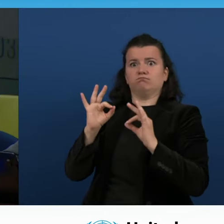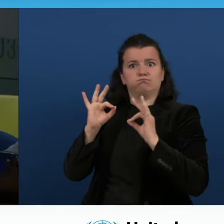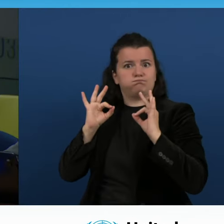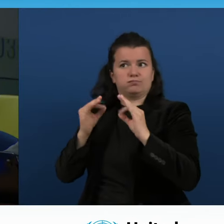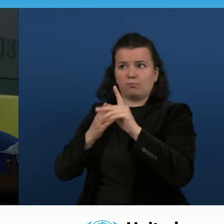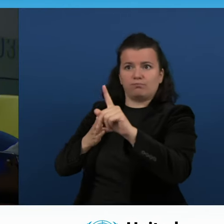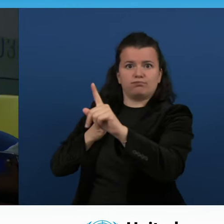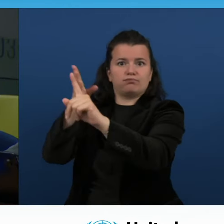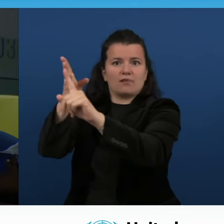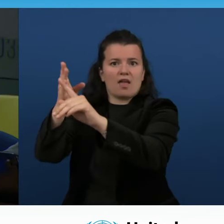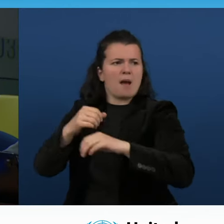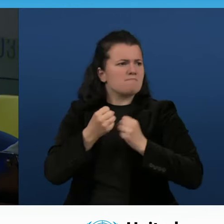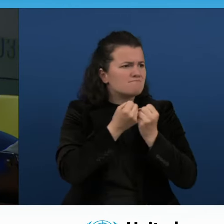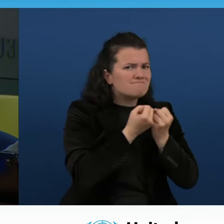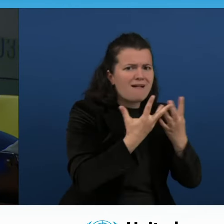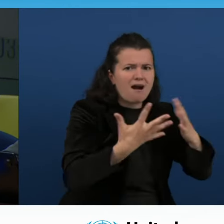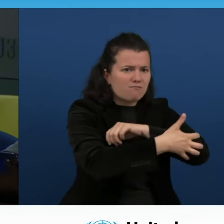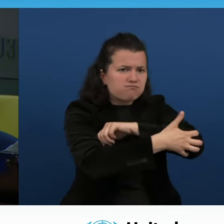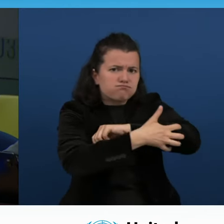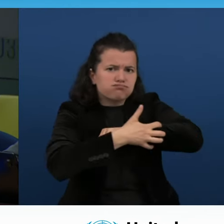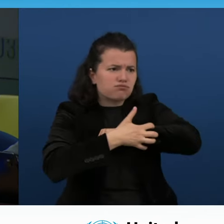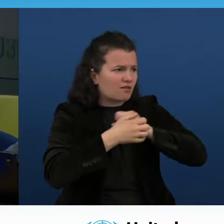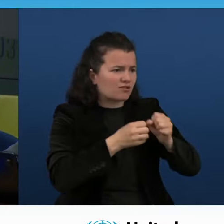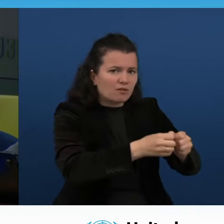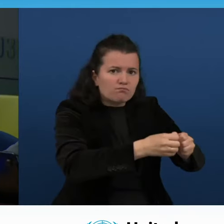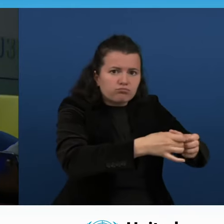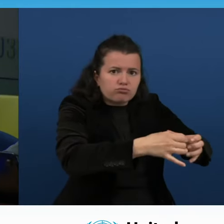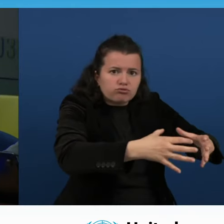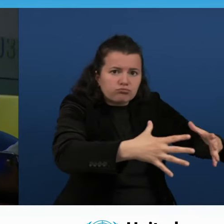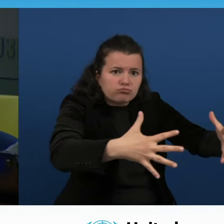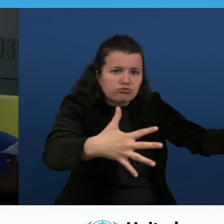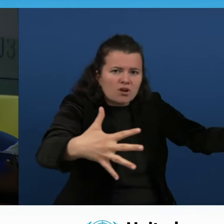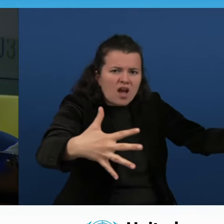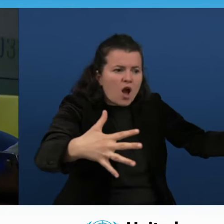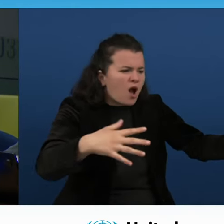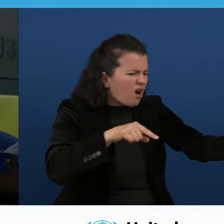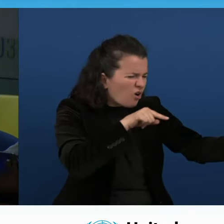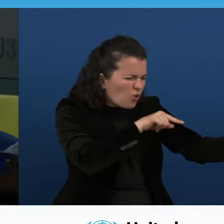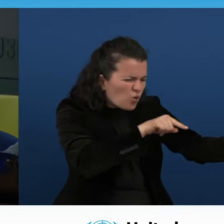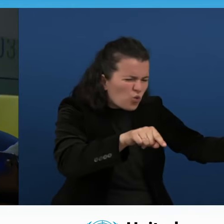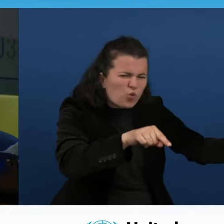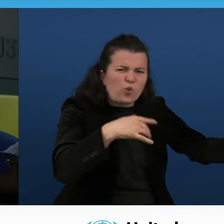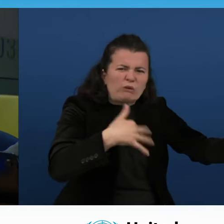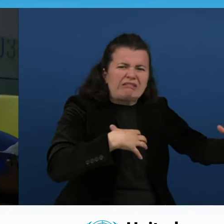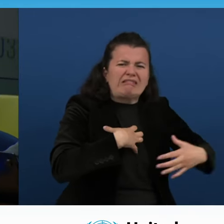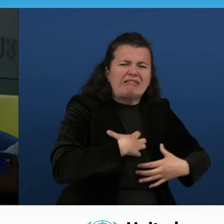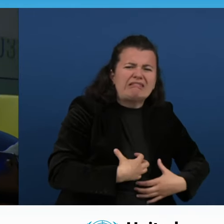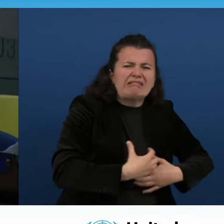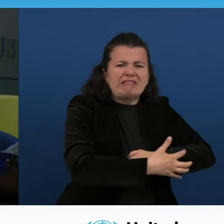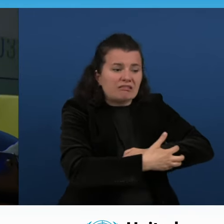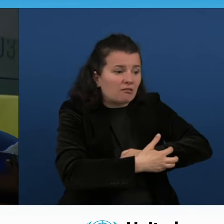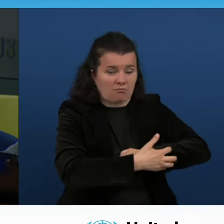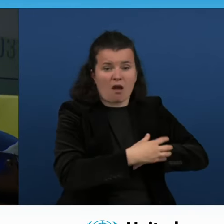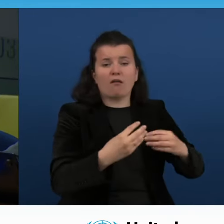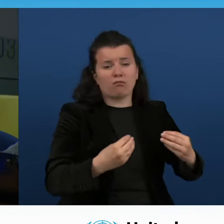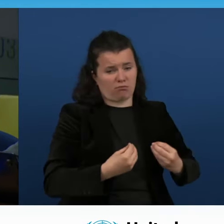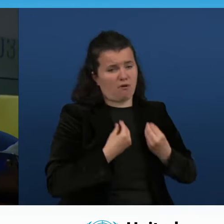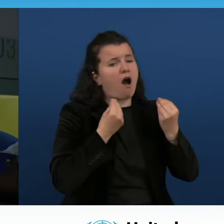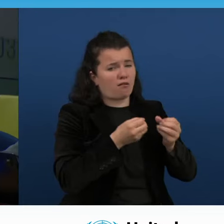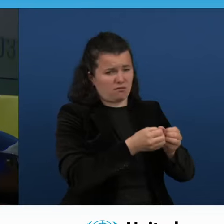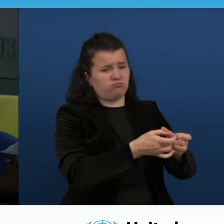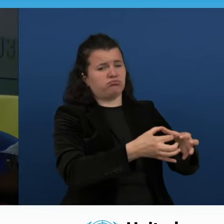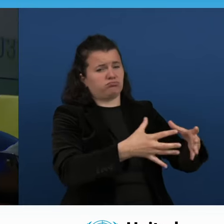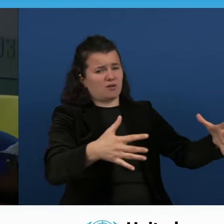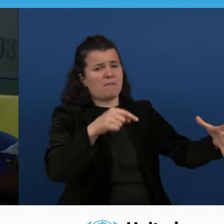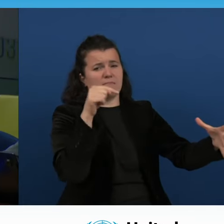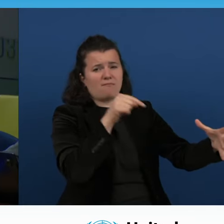among those who suffer the most are the young people, who are a significant part of the global population affected by